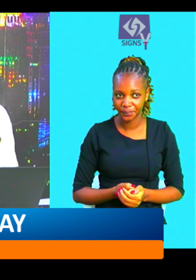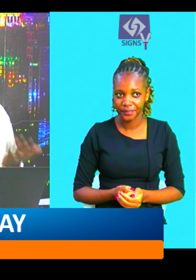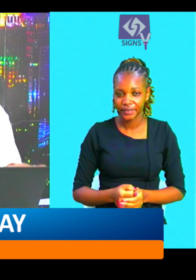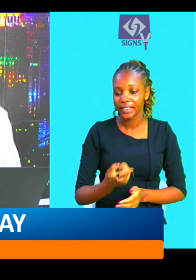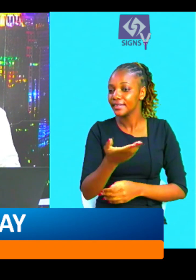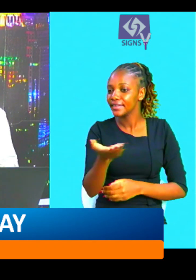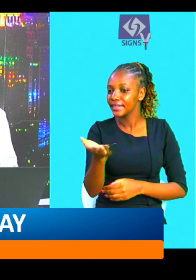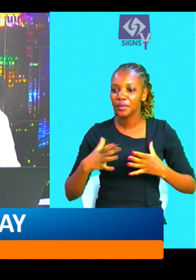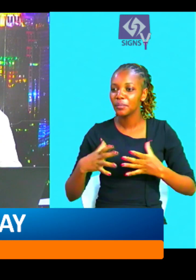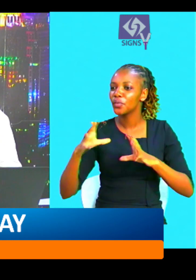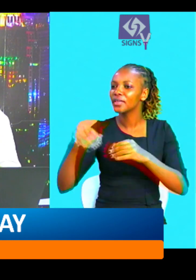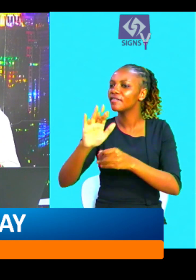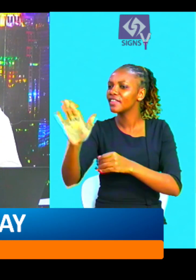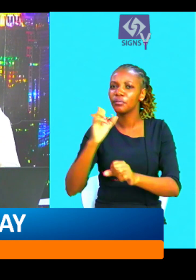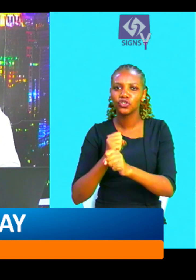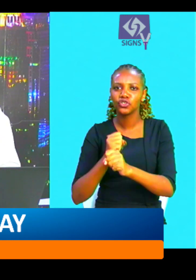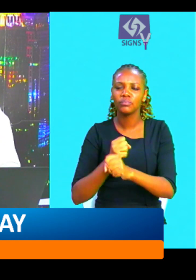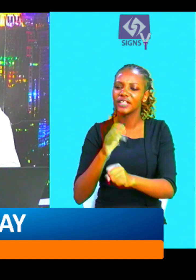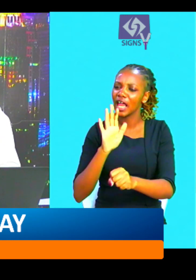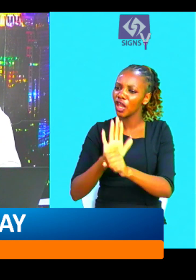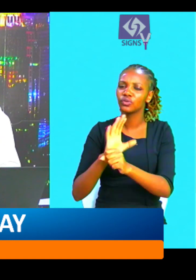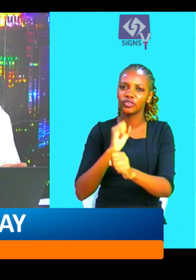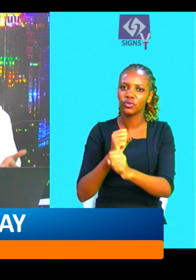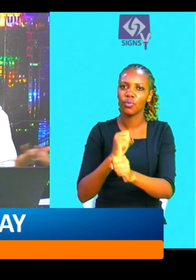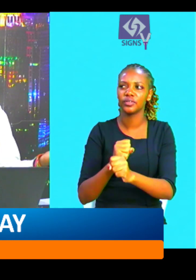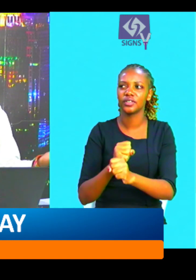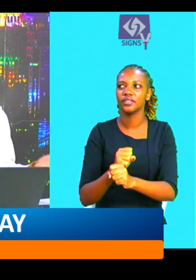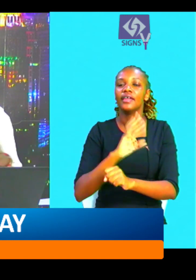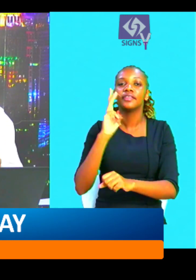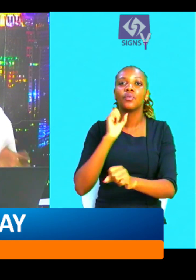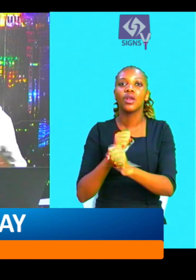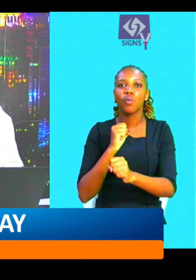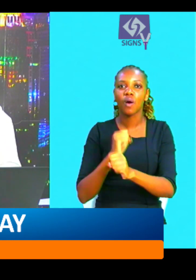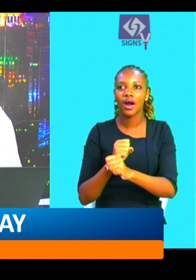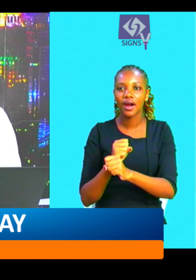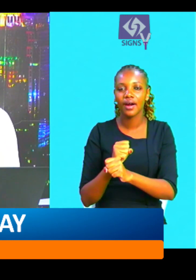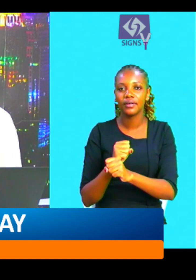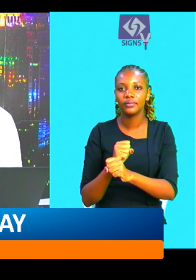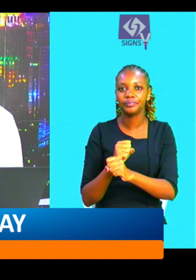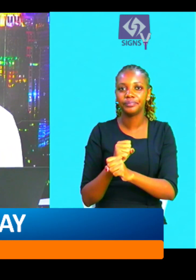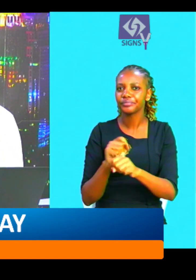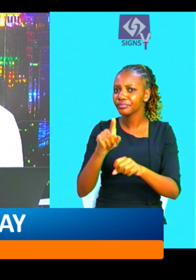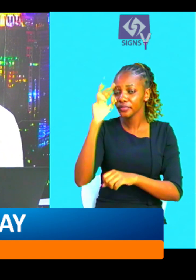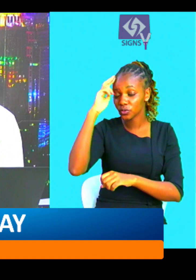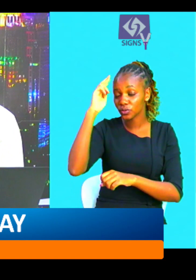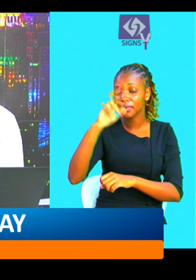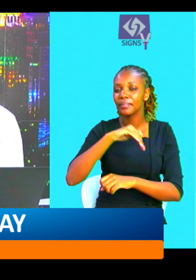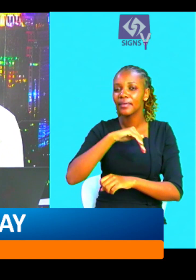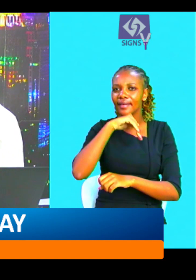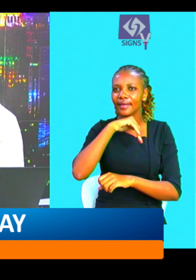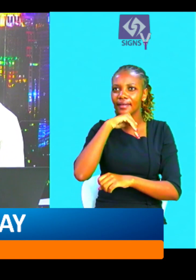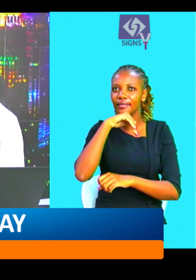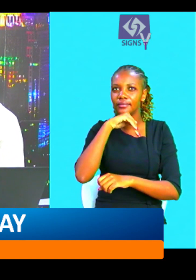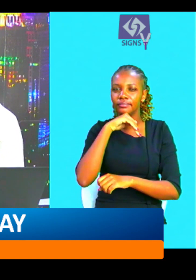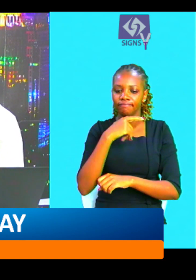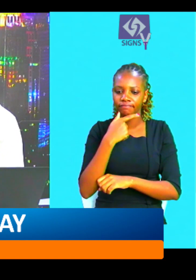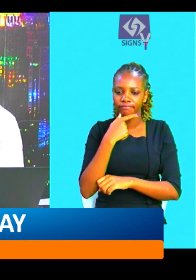problems. When he's resting, he won't cause problems. And you know, after his rest, he'll be preparing to go, maybe, I don't know, to Sudan. Yes.